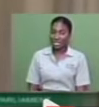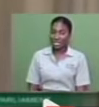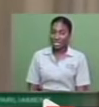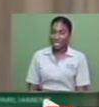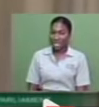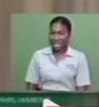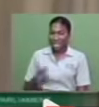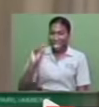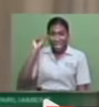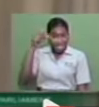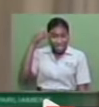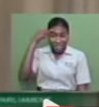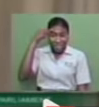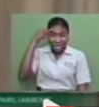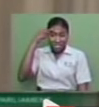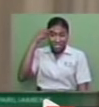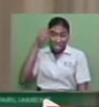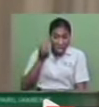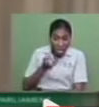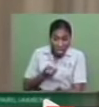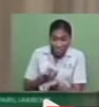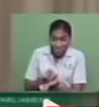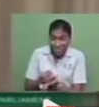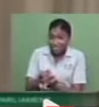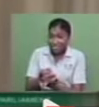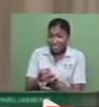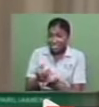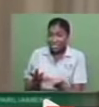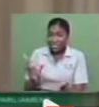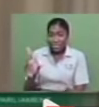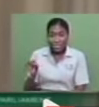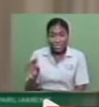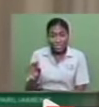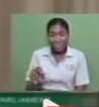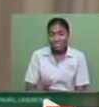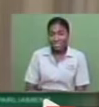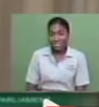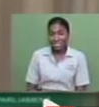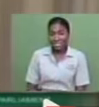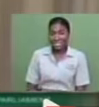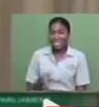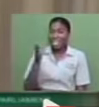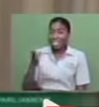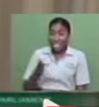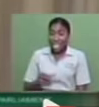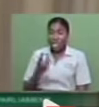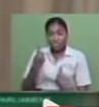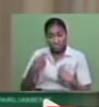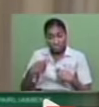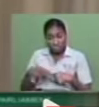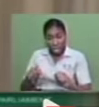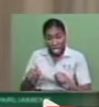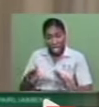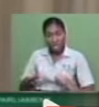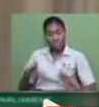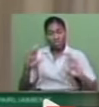Act? Was there a conflict of interest when they took this before the cabinet? Did the minister recuse himself from the